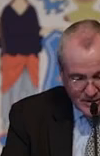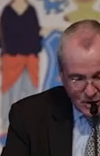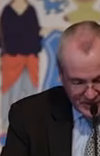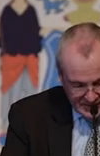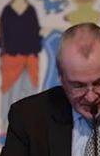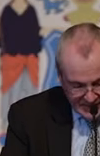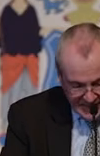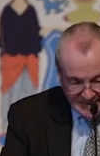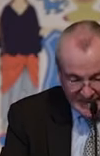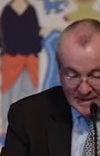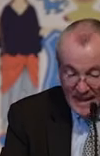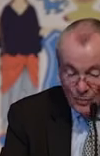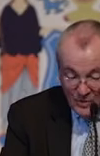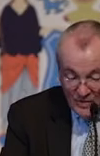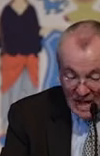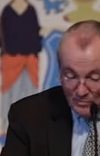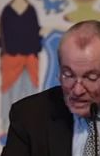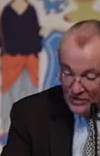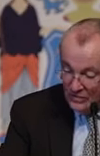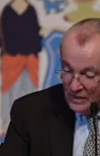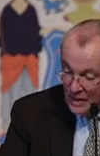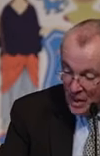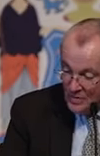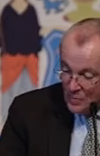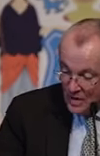by COVID-19. And with that,